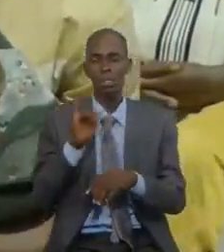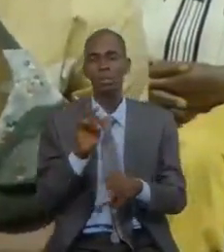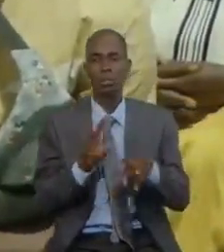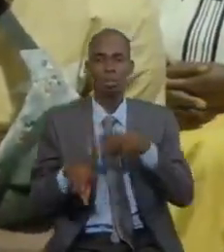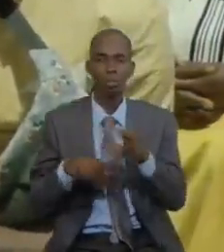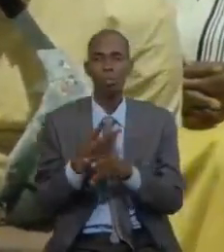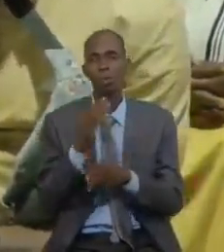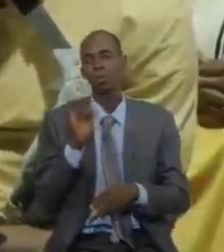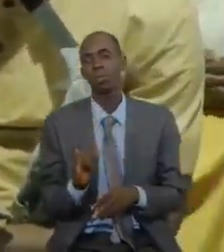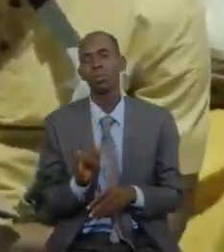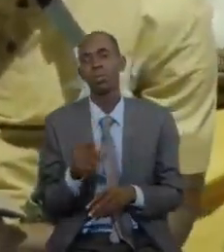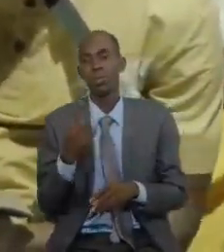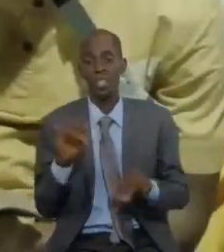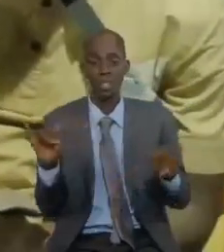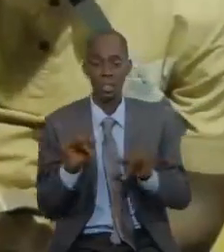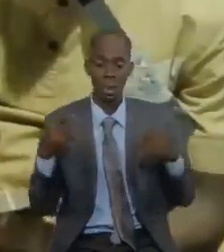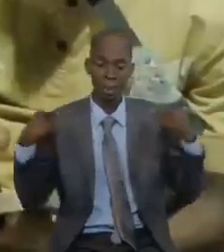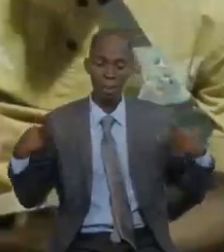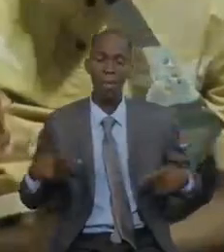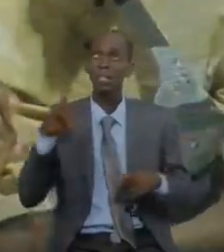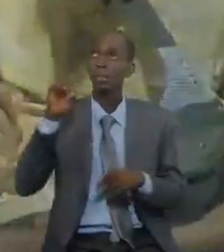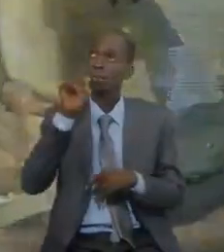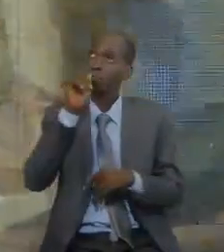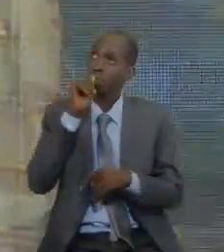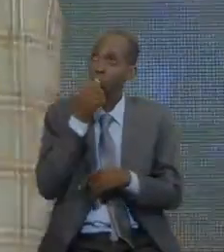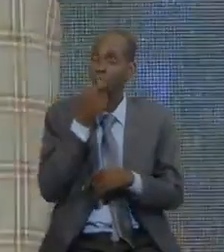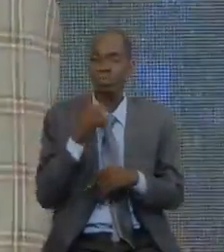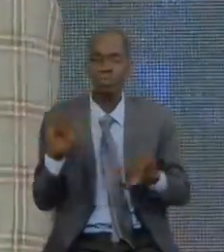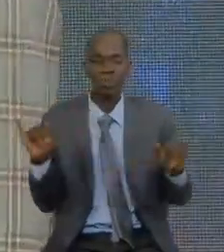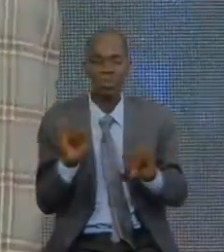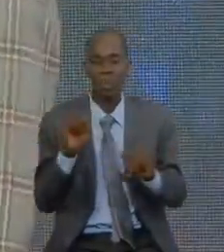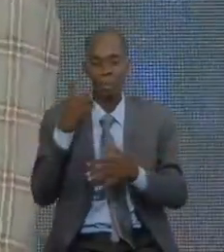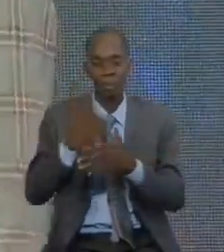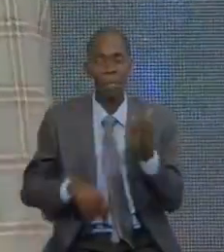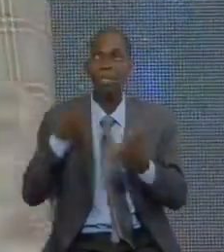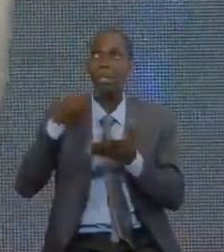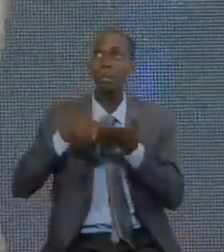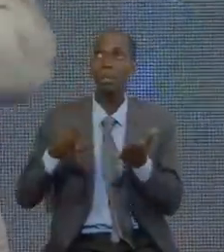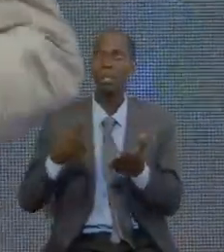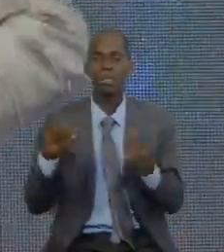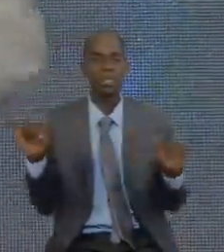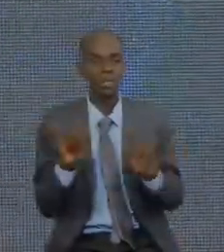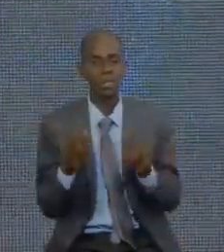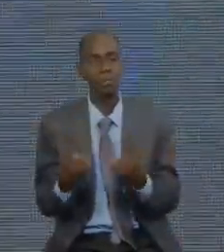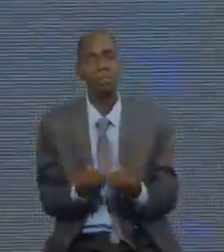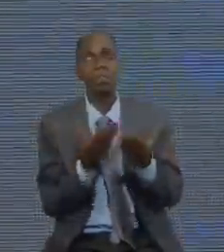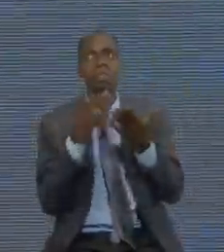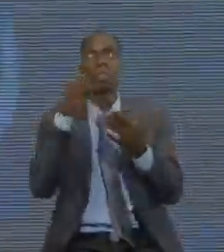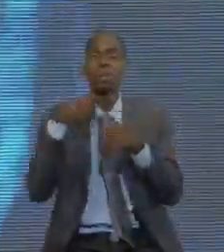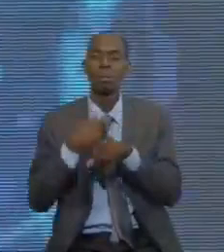The same pain he bore, the same price he paid, the same sacrifice he